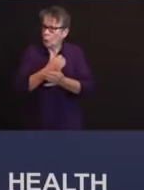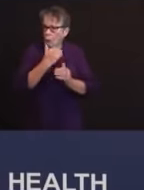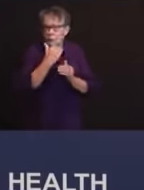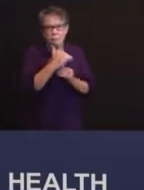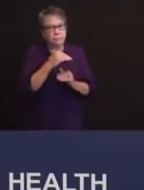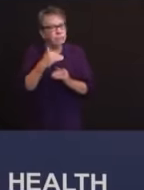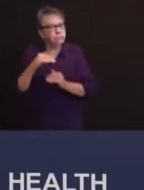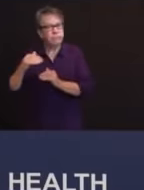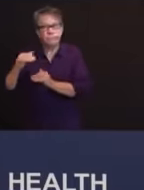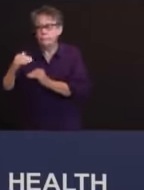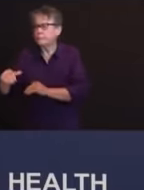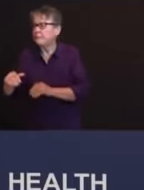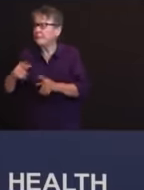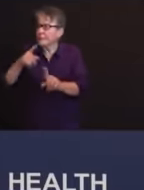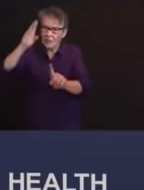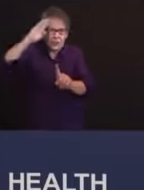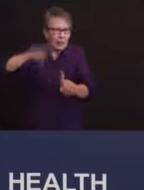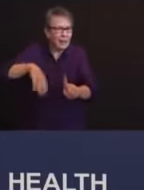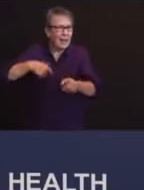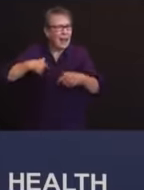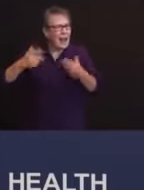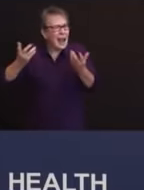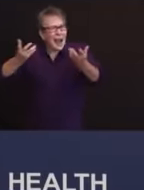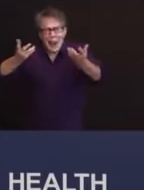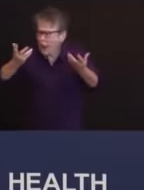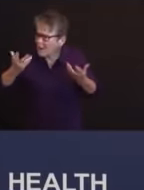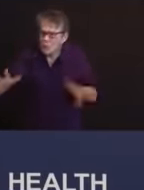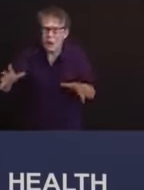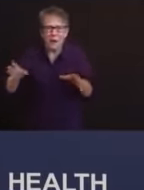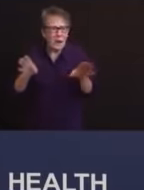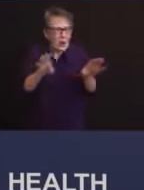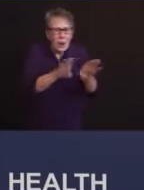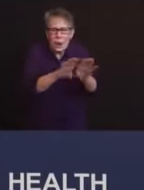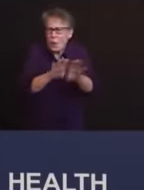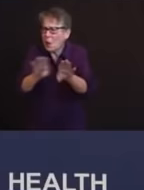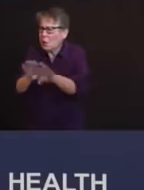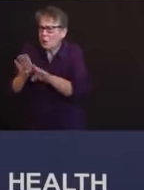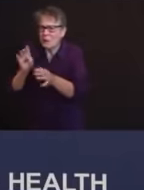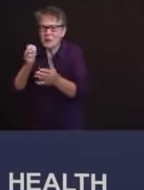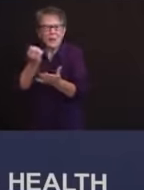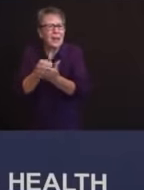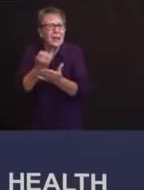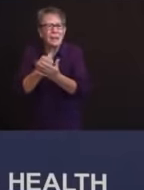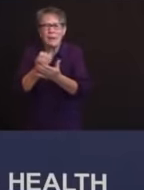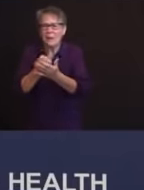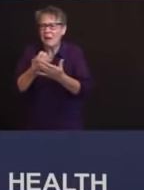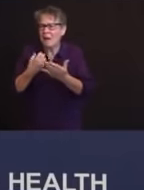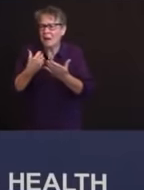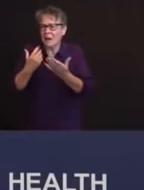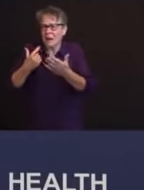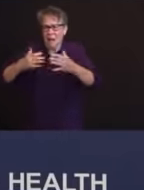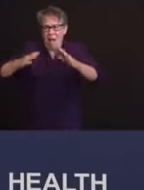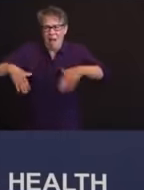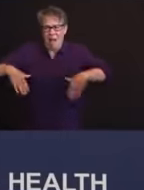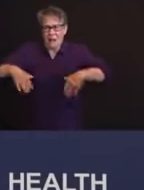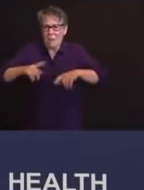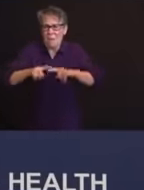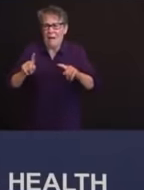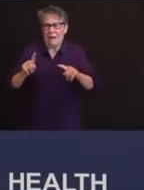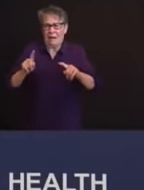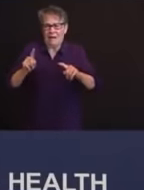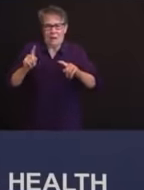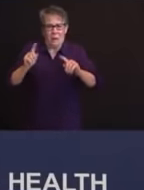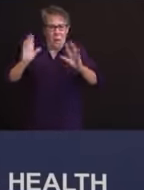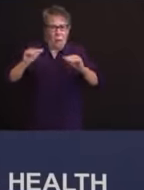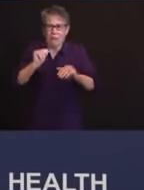any of us want to do, is to shut our economy back down, and thankfully we are not at that point. Looking at the data, we are taking